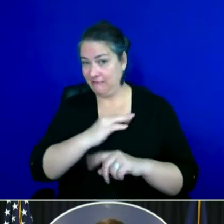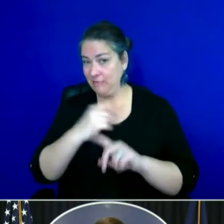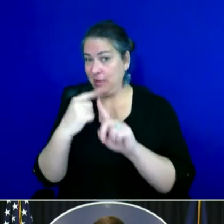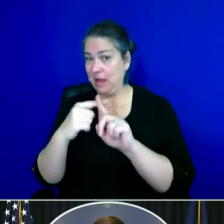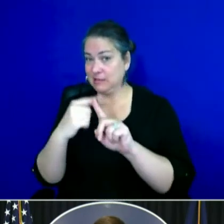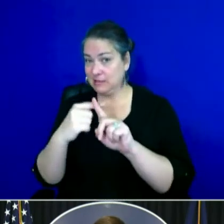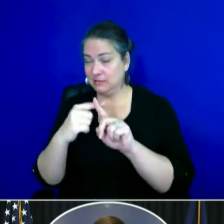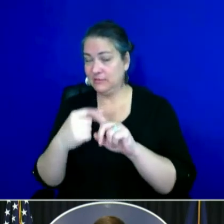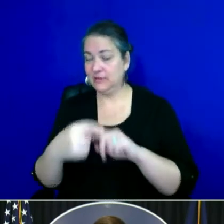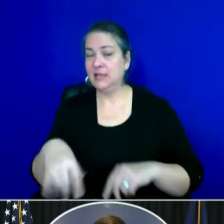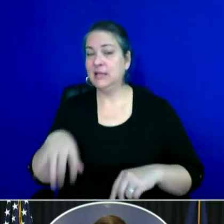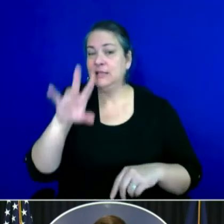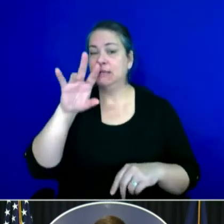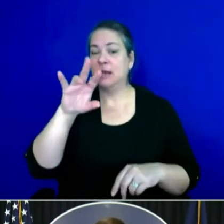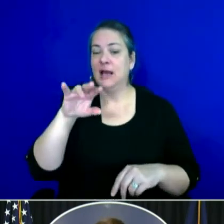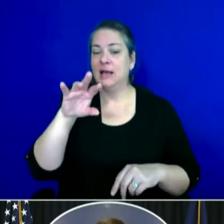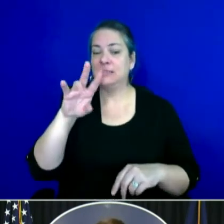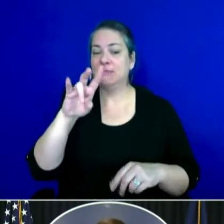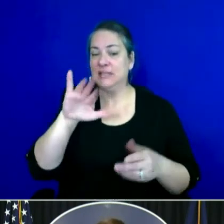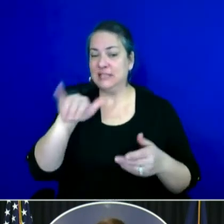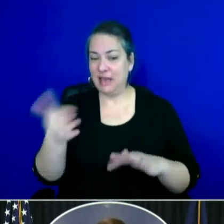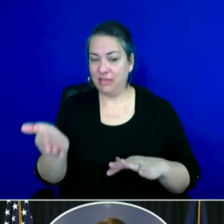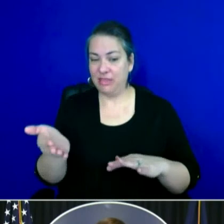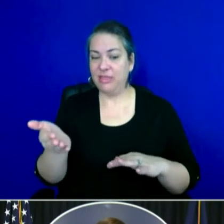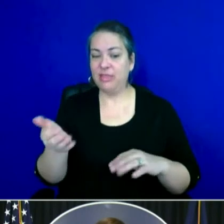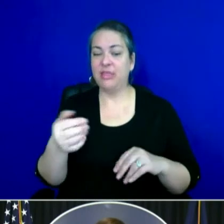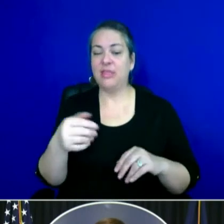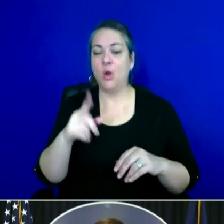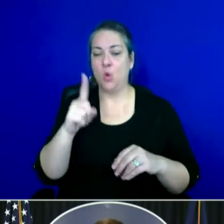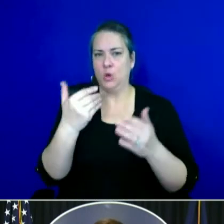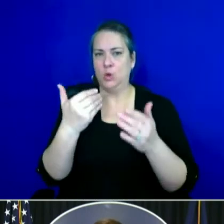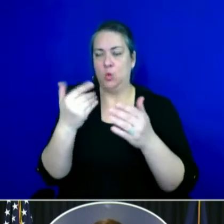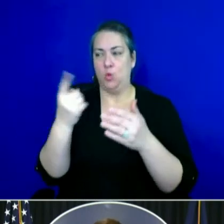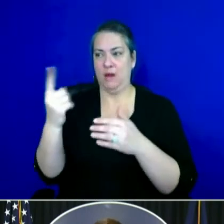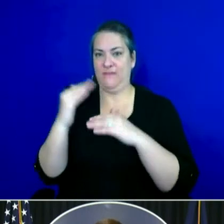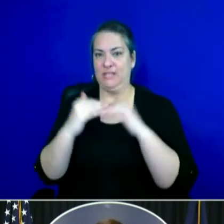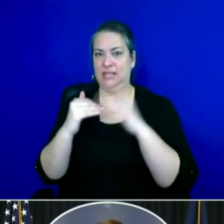residents, 1 new facility with at least 1 new positive case.